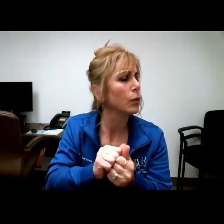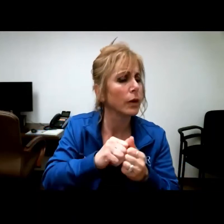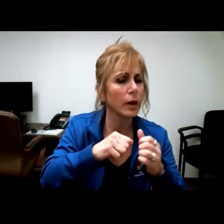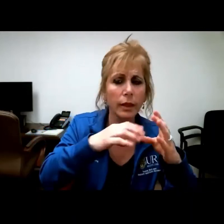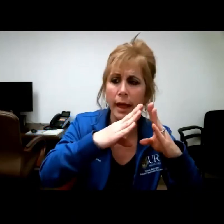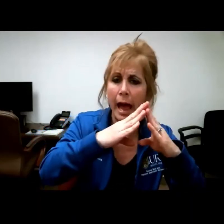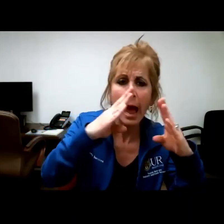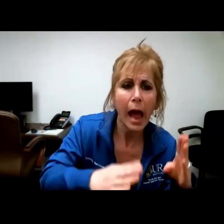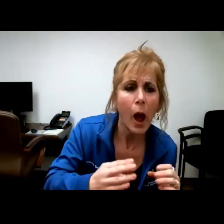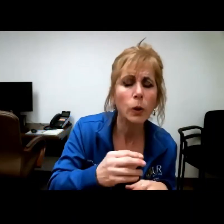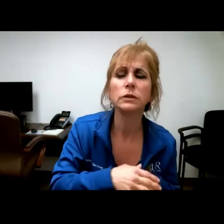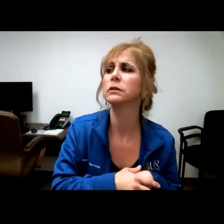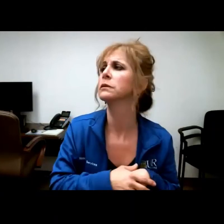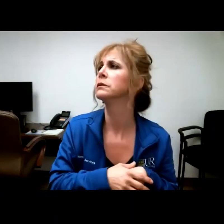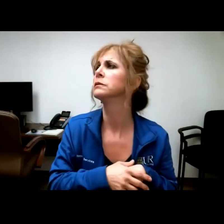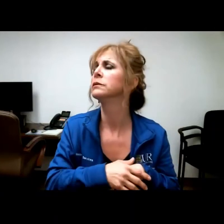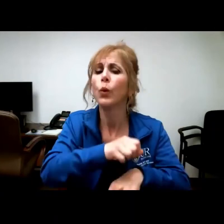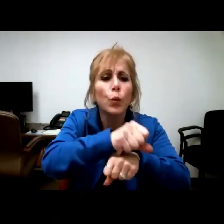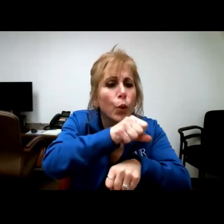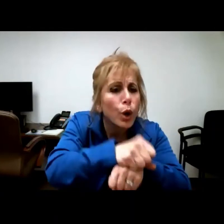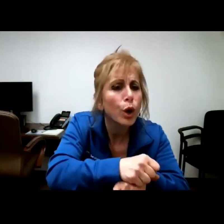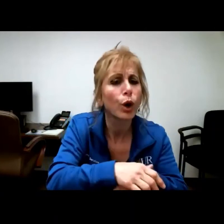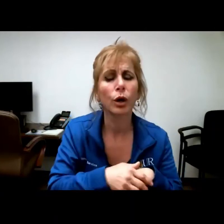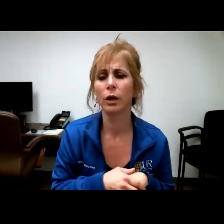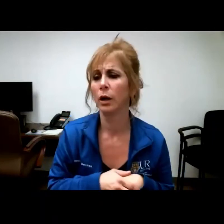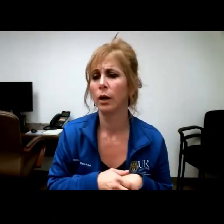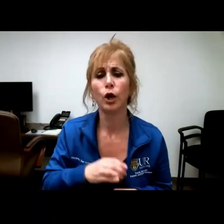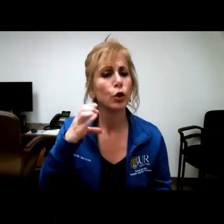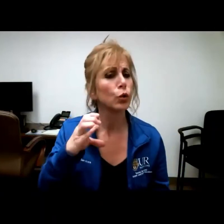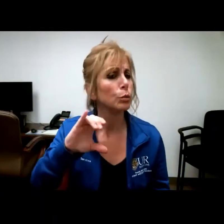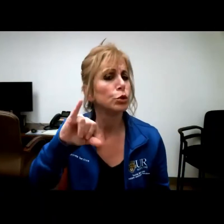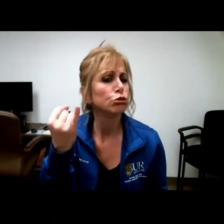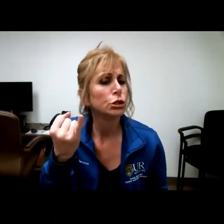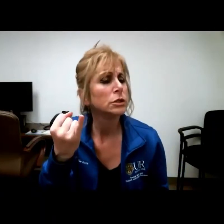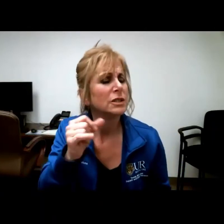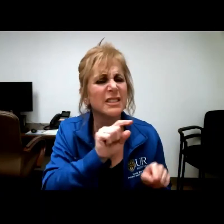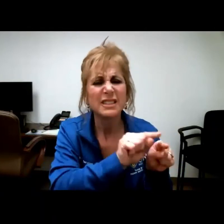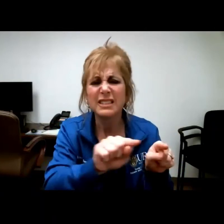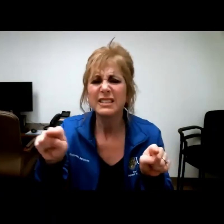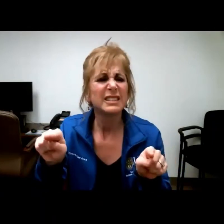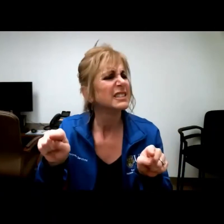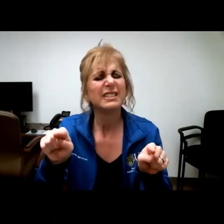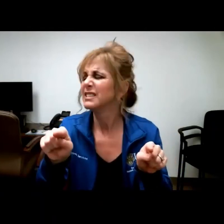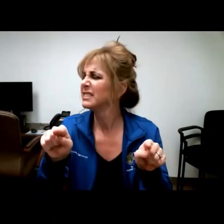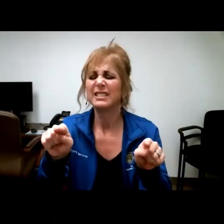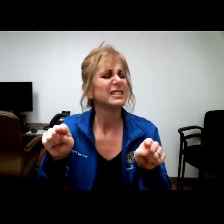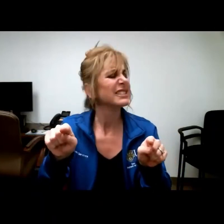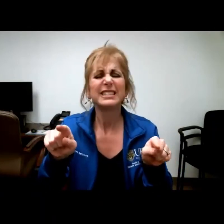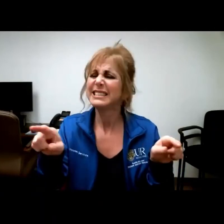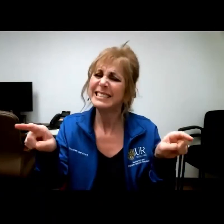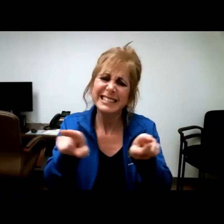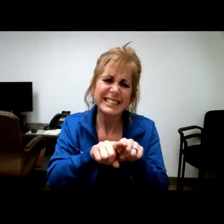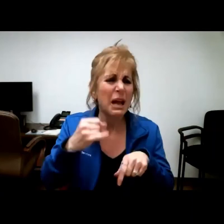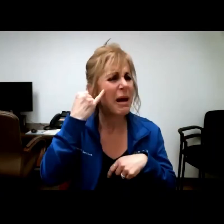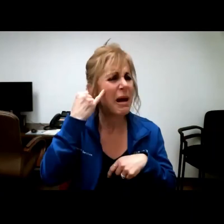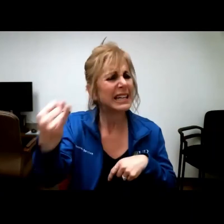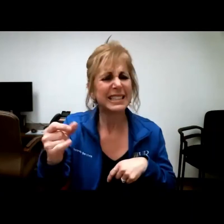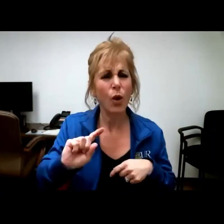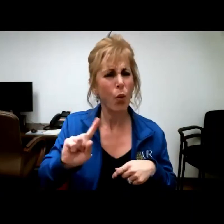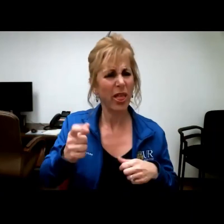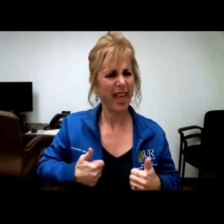criminal justice and even other domains condemn Black people in these same problematic zip codes